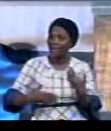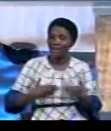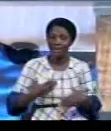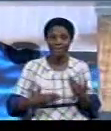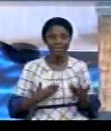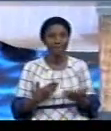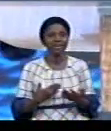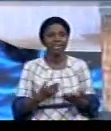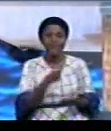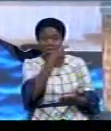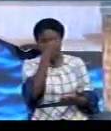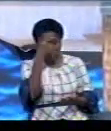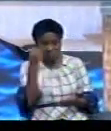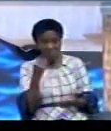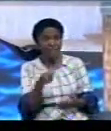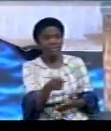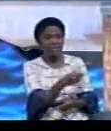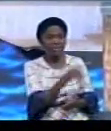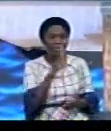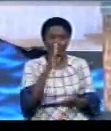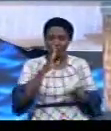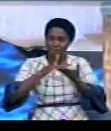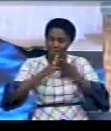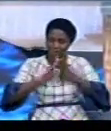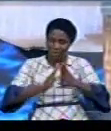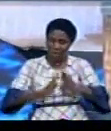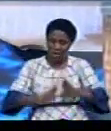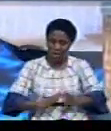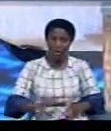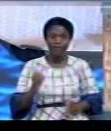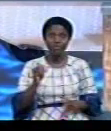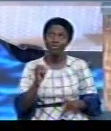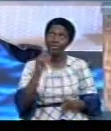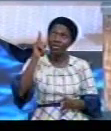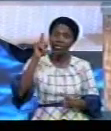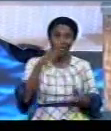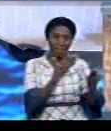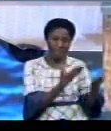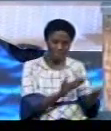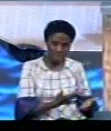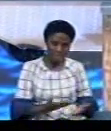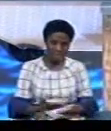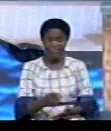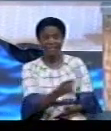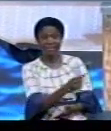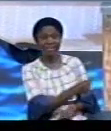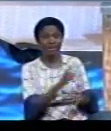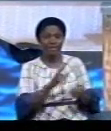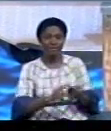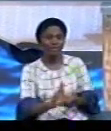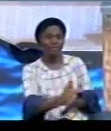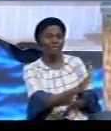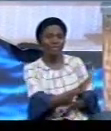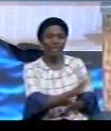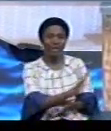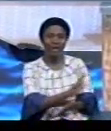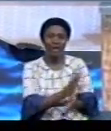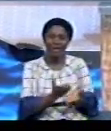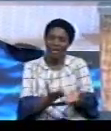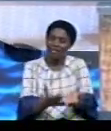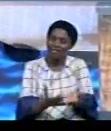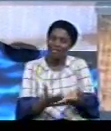be quiet. So he bringeth them unto their desired